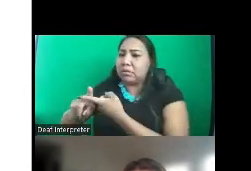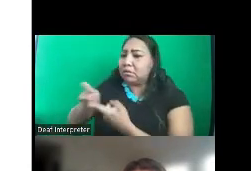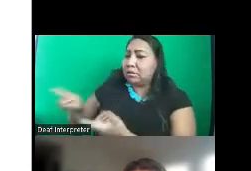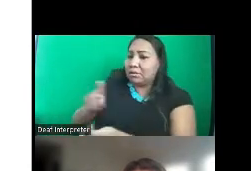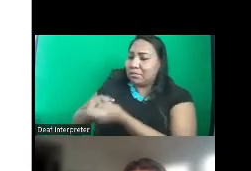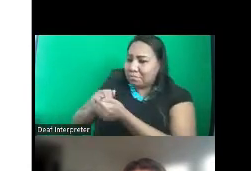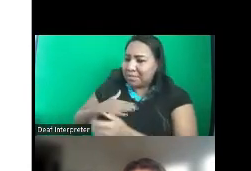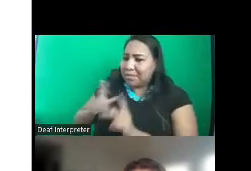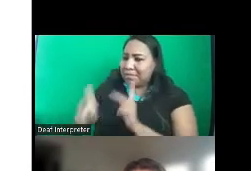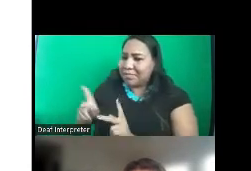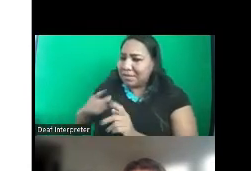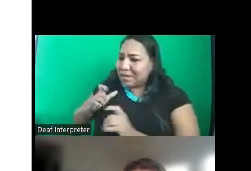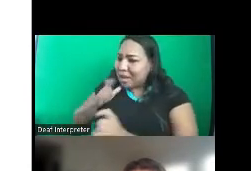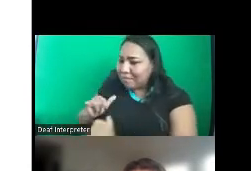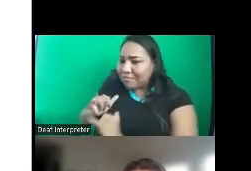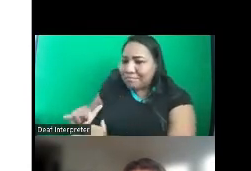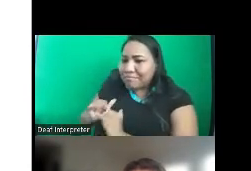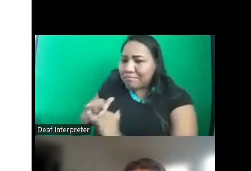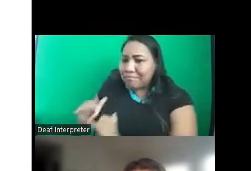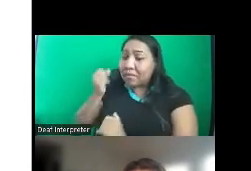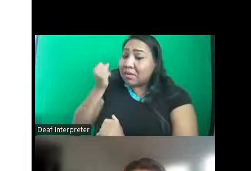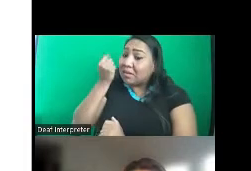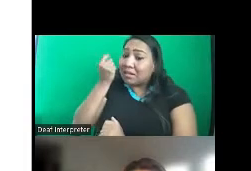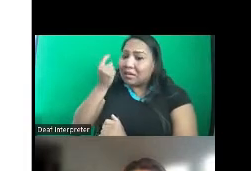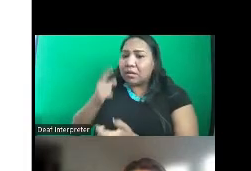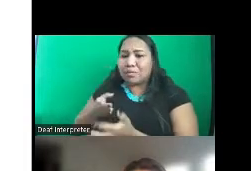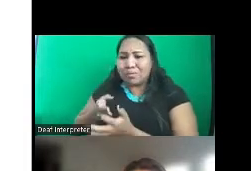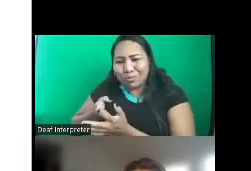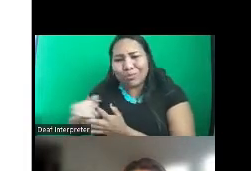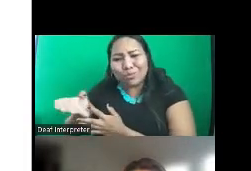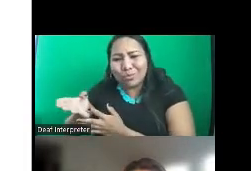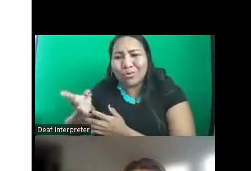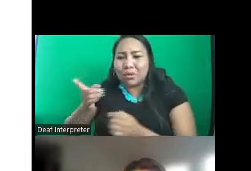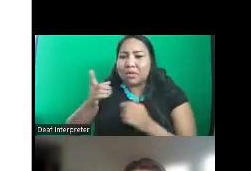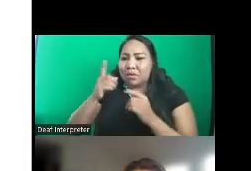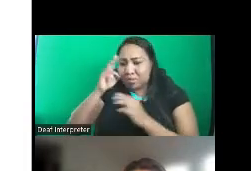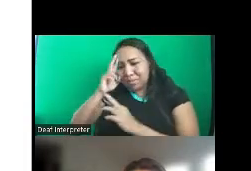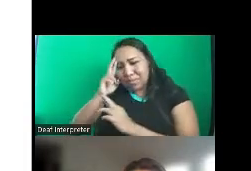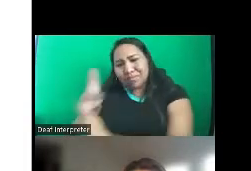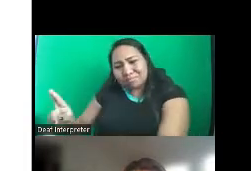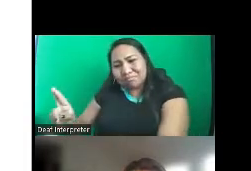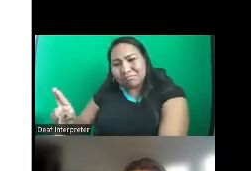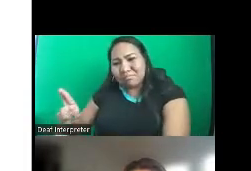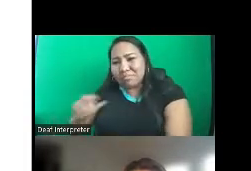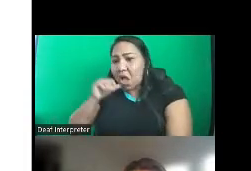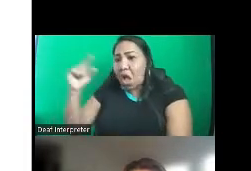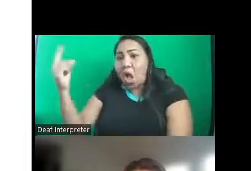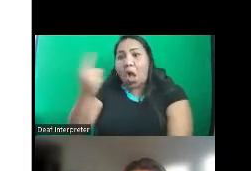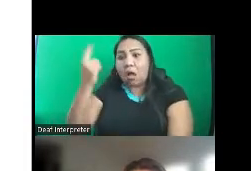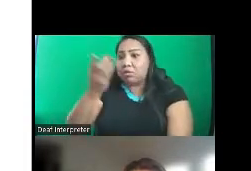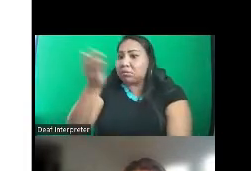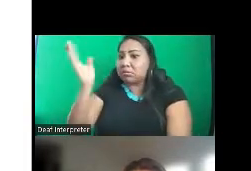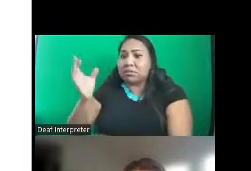with respect, which isn't something everybody always gets in their healthcare.